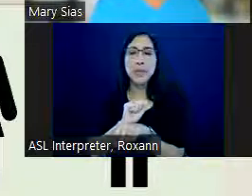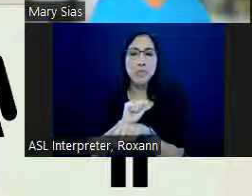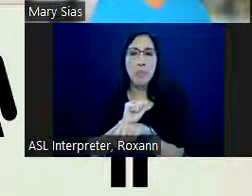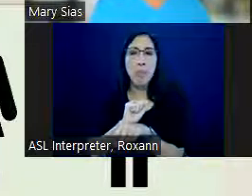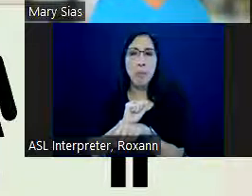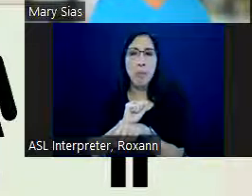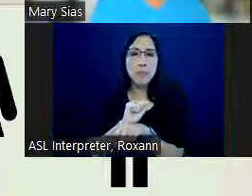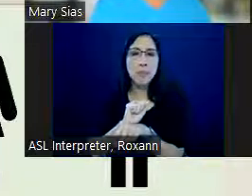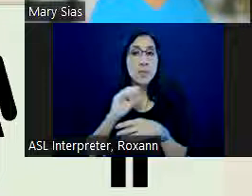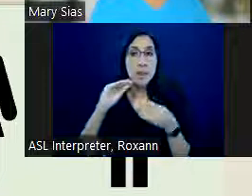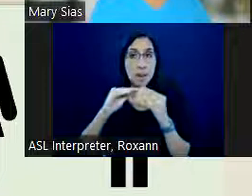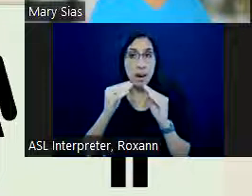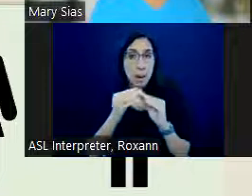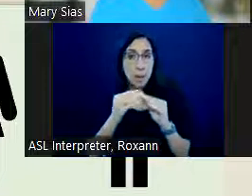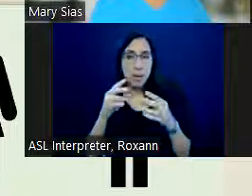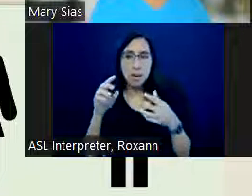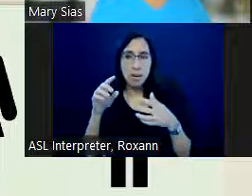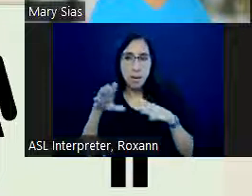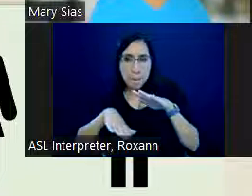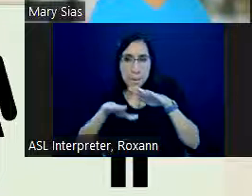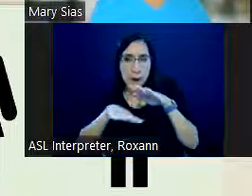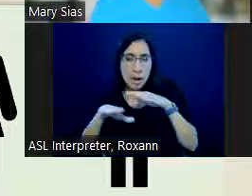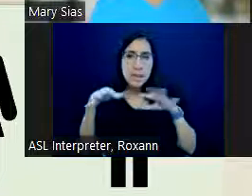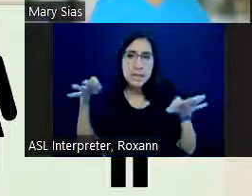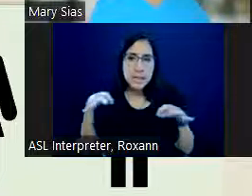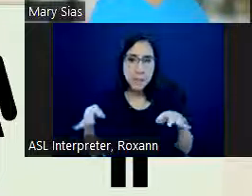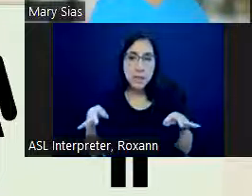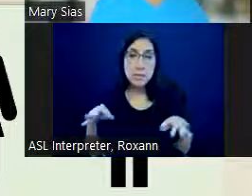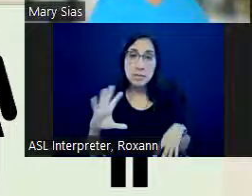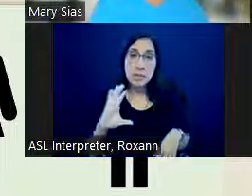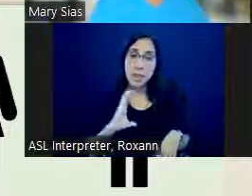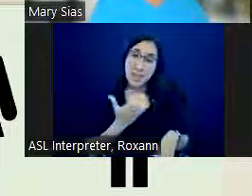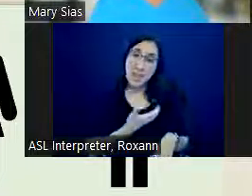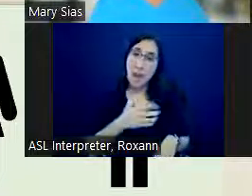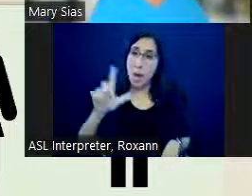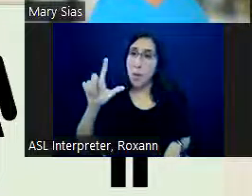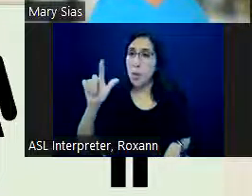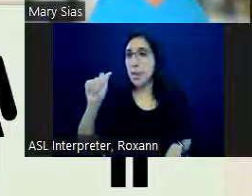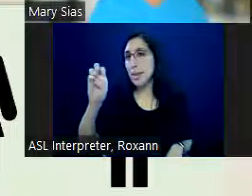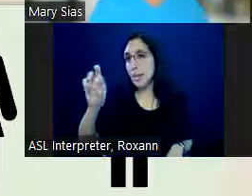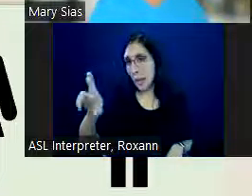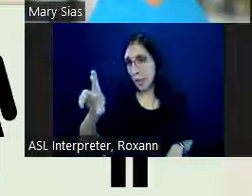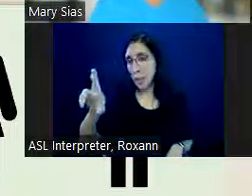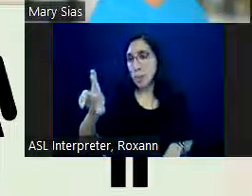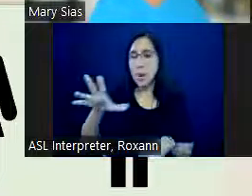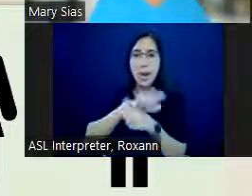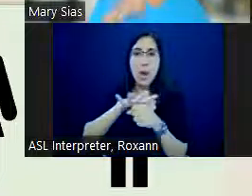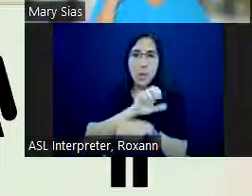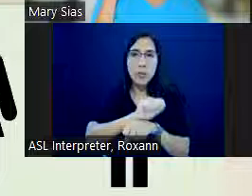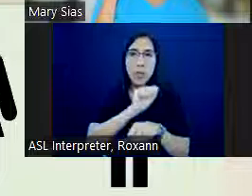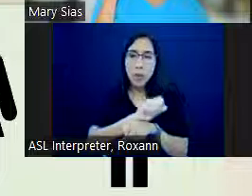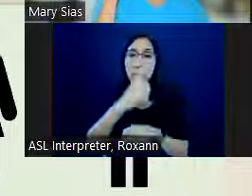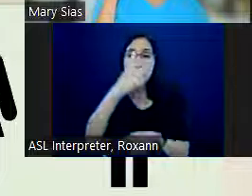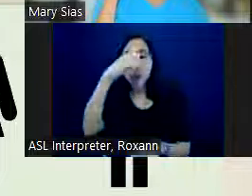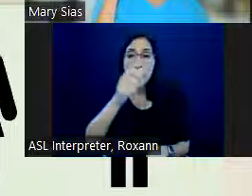This number down here kind of lets you know the reason why. In our labor force, for private, government,